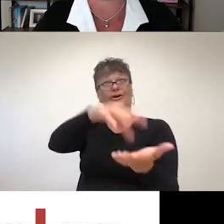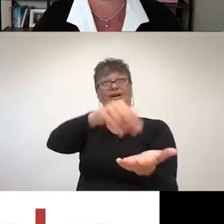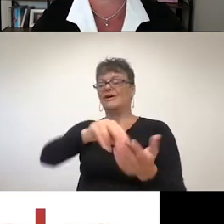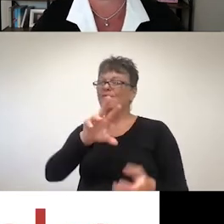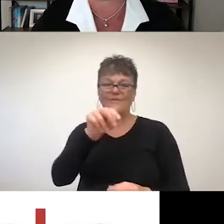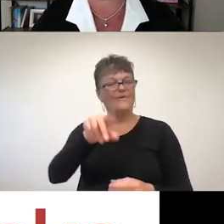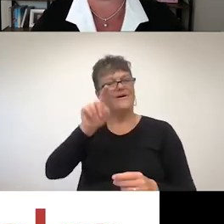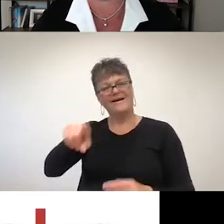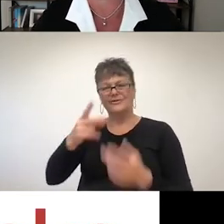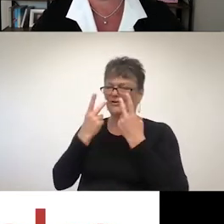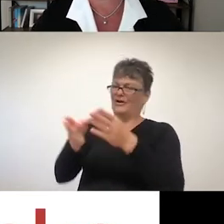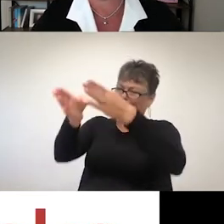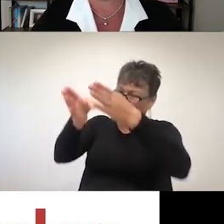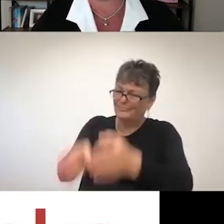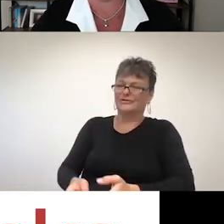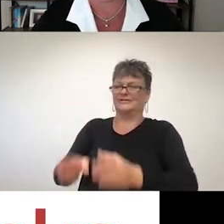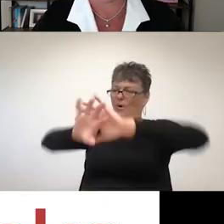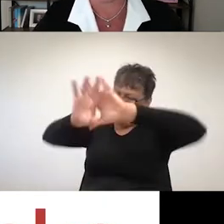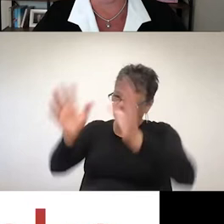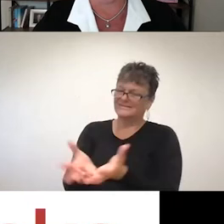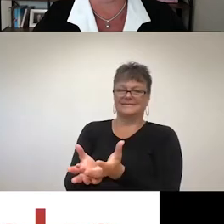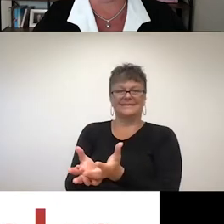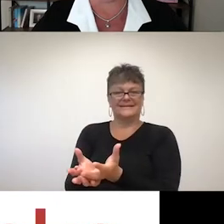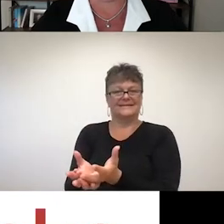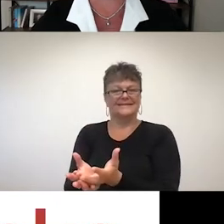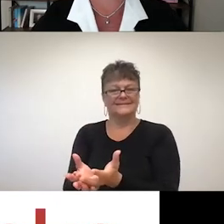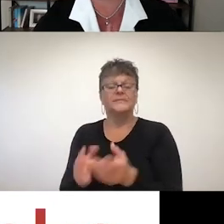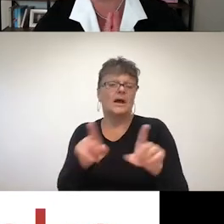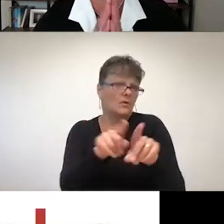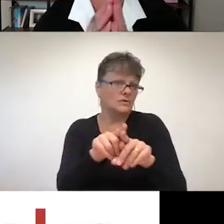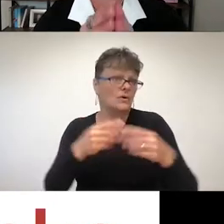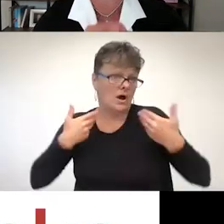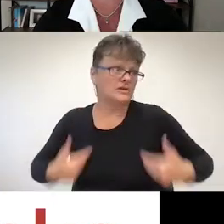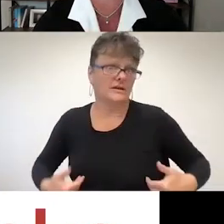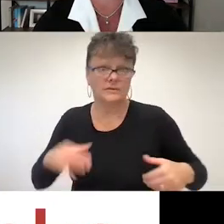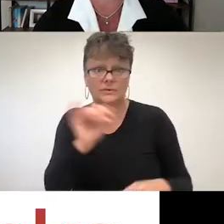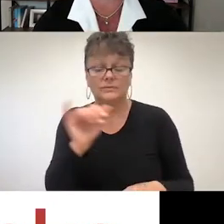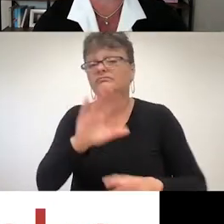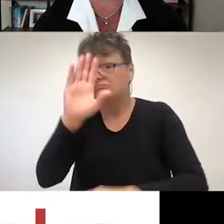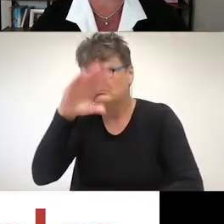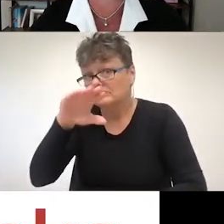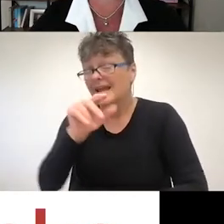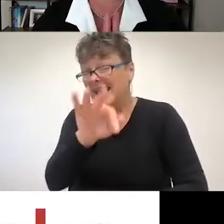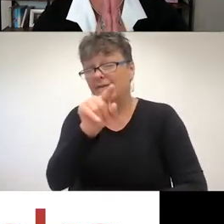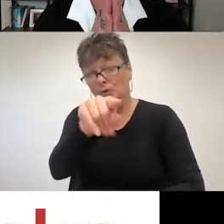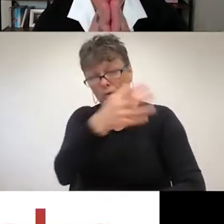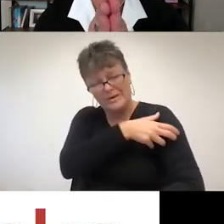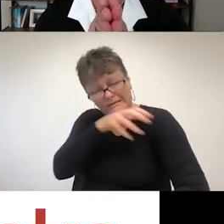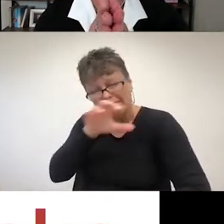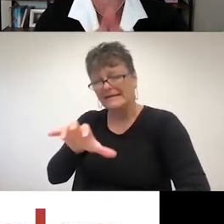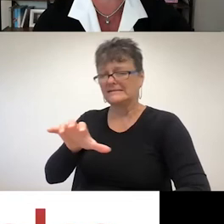our students and ourselves. Spoiler alert, I'm going to argue that when we do invest in our students' well-being, when we